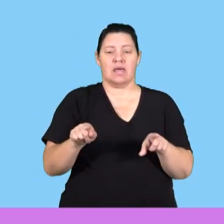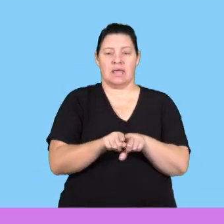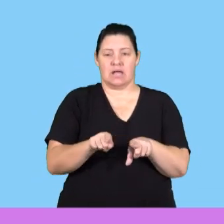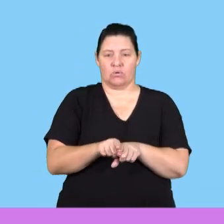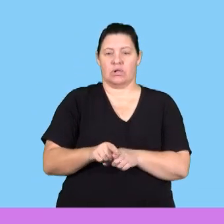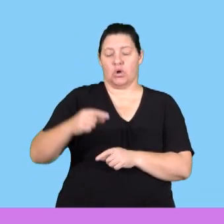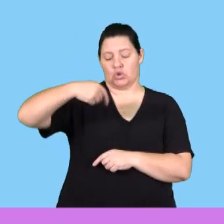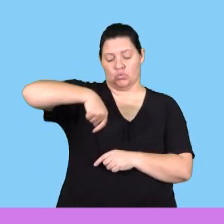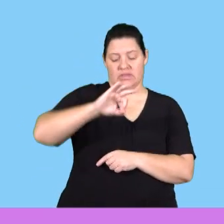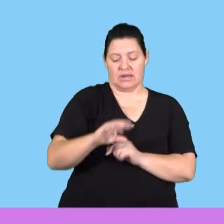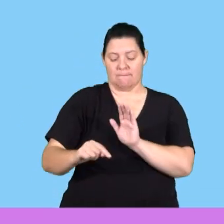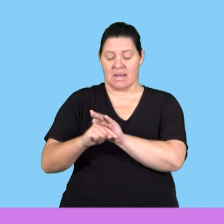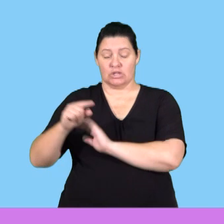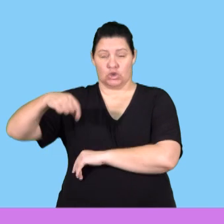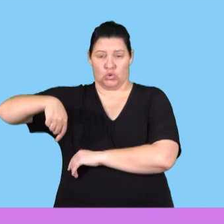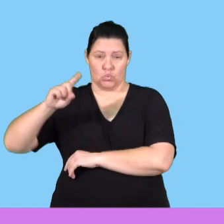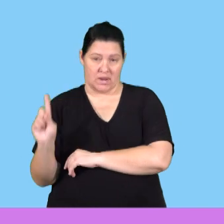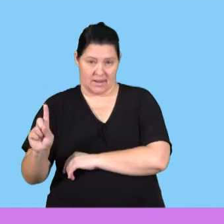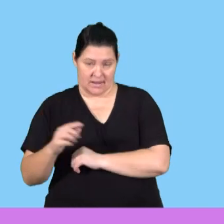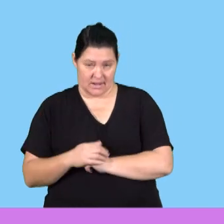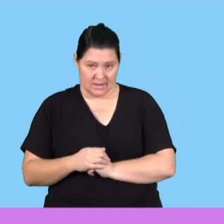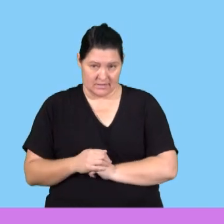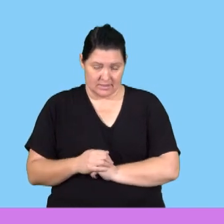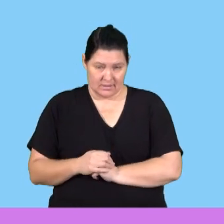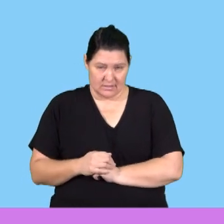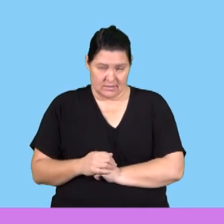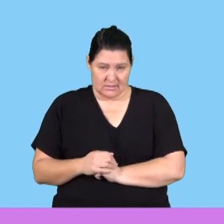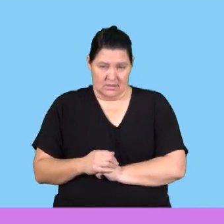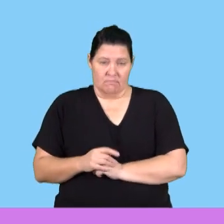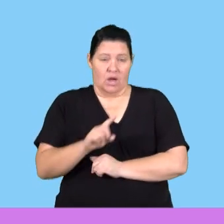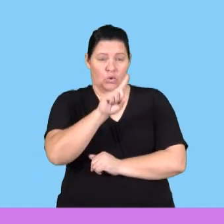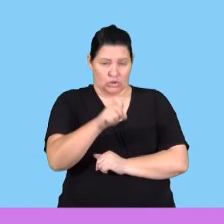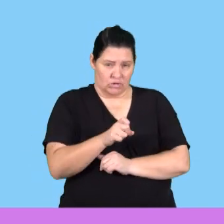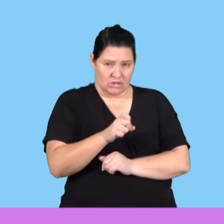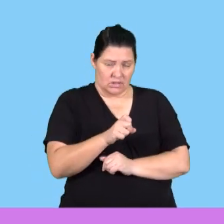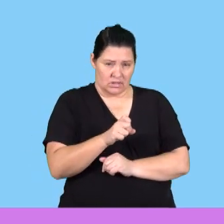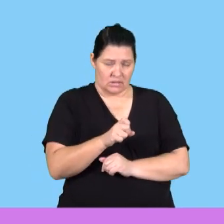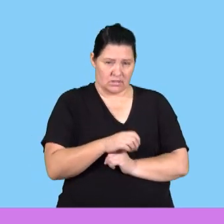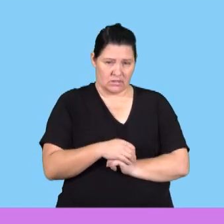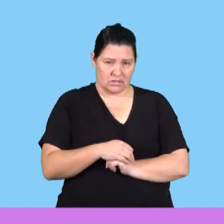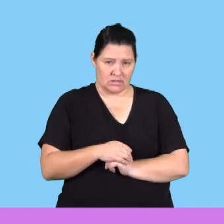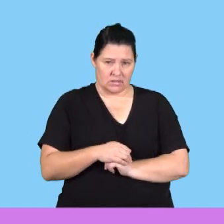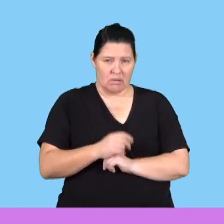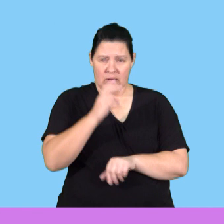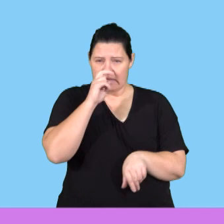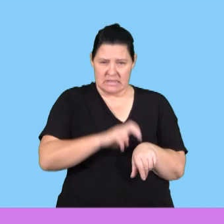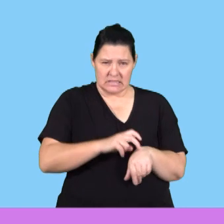IQR equals Q3 minus Q1. Now my question is, do I